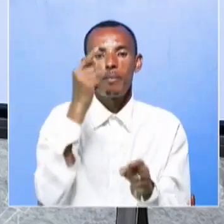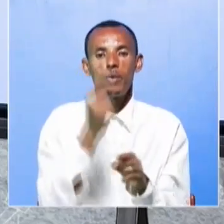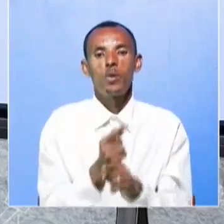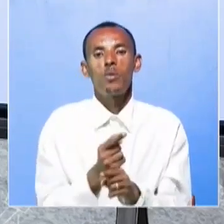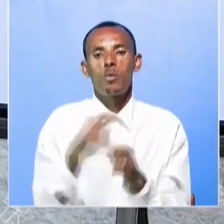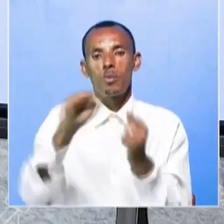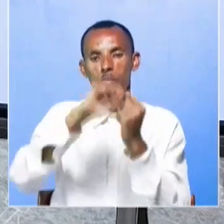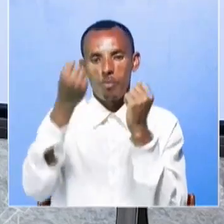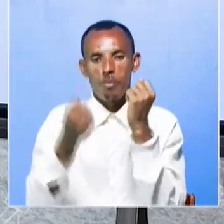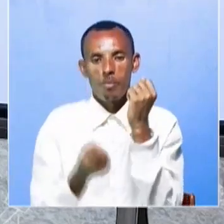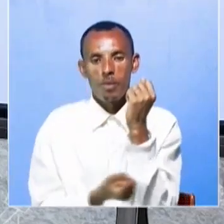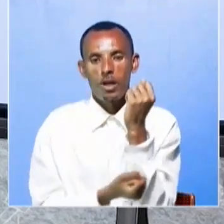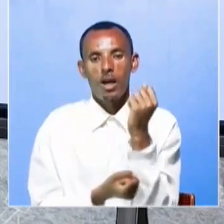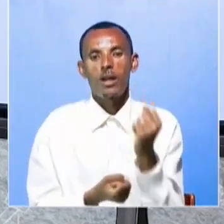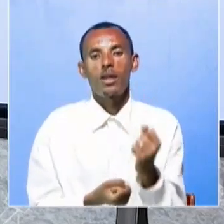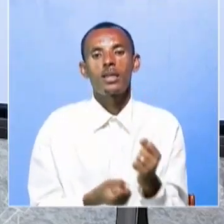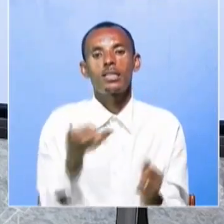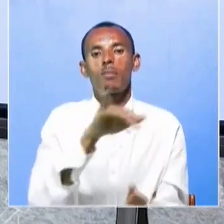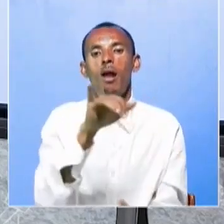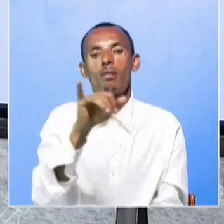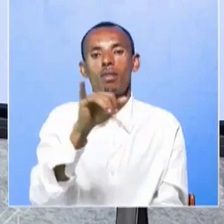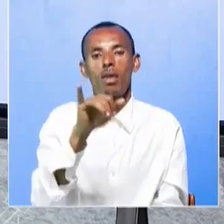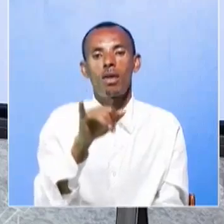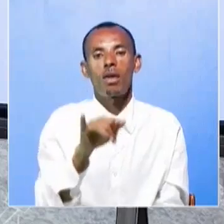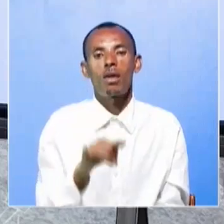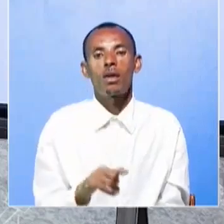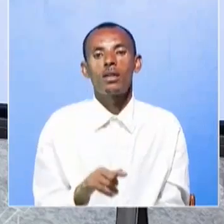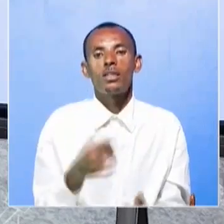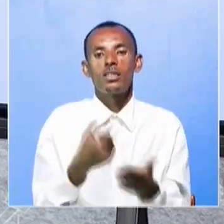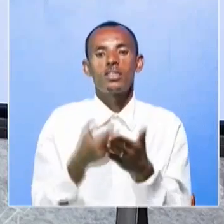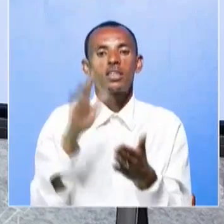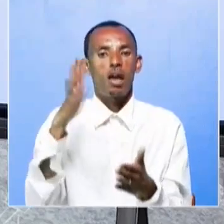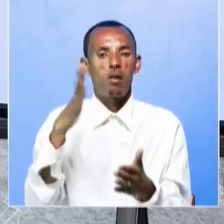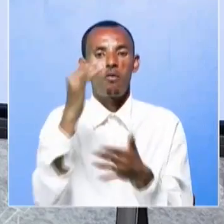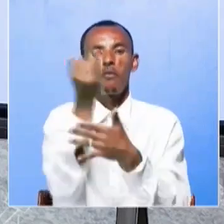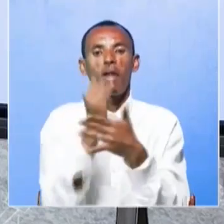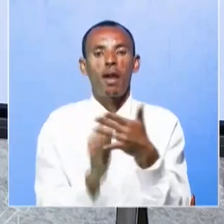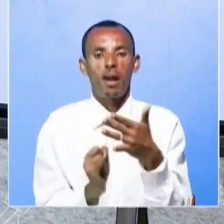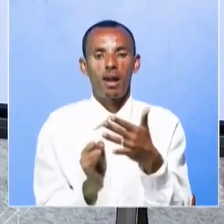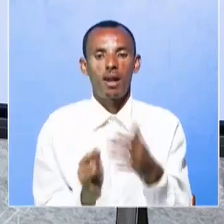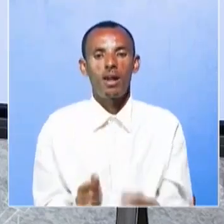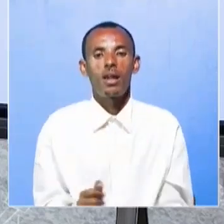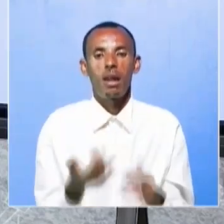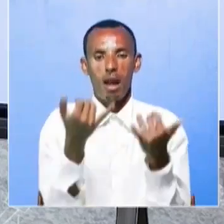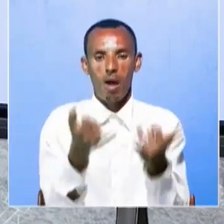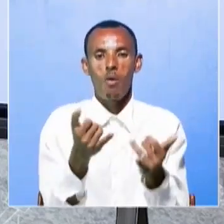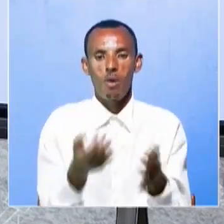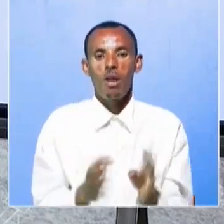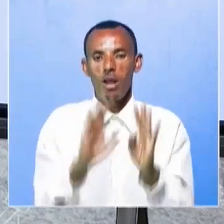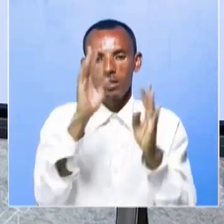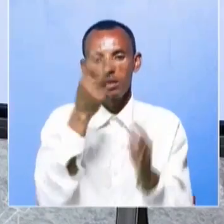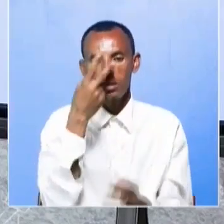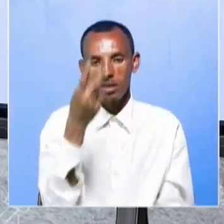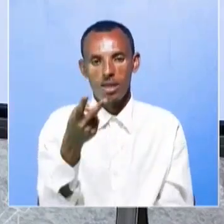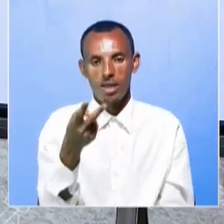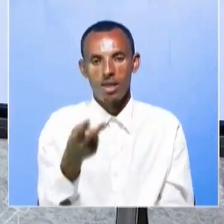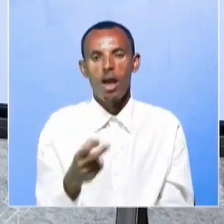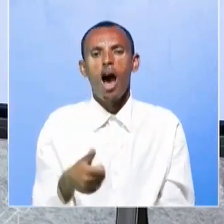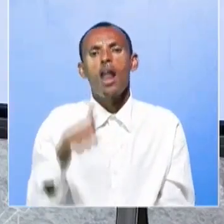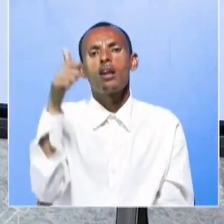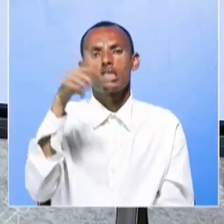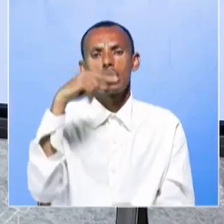regarding the similarity of these kind of figures, right? Now let's see